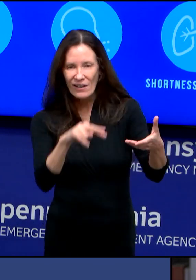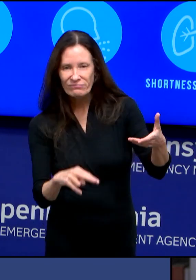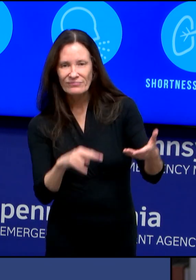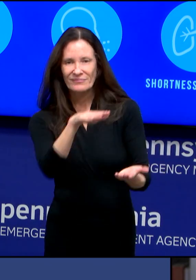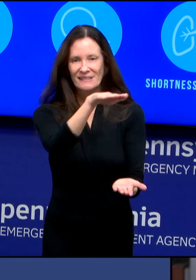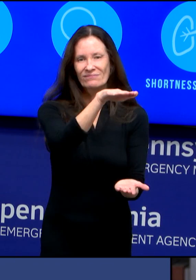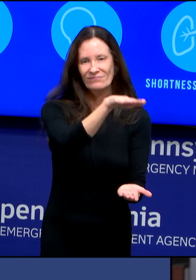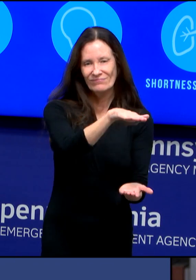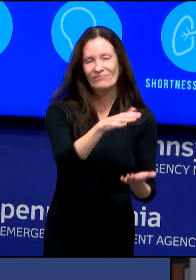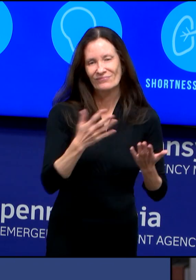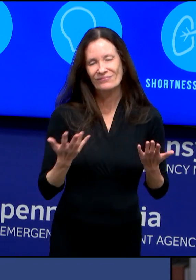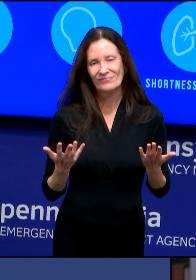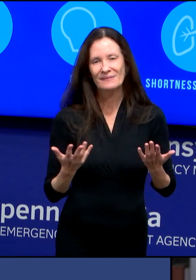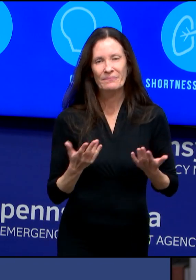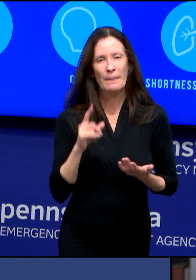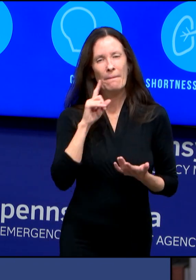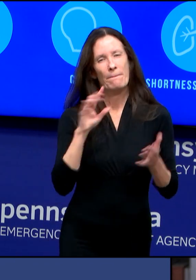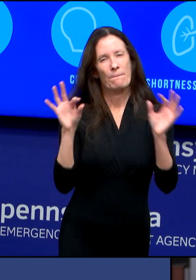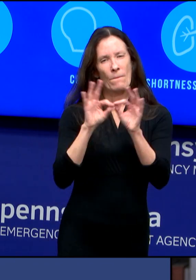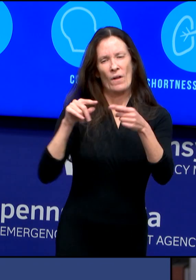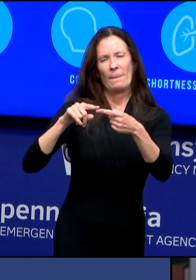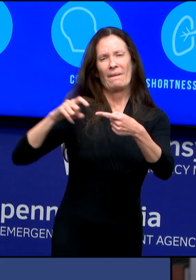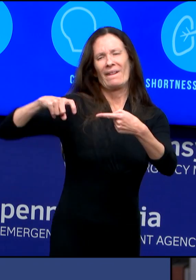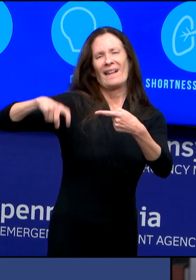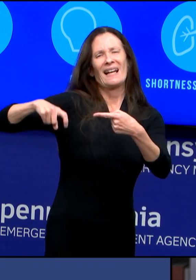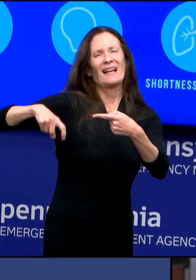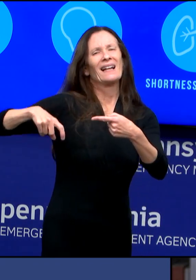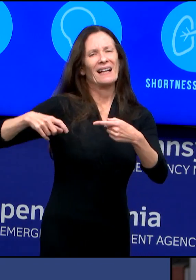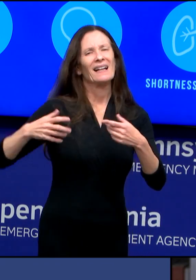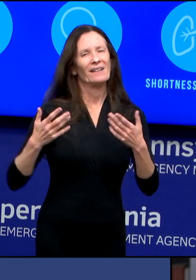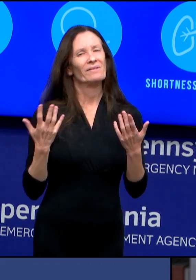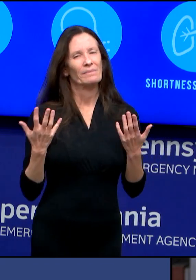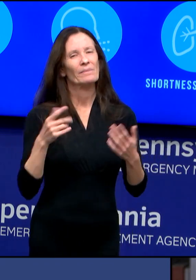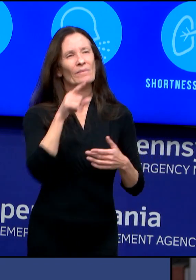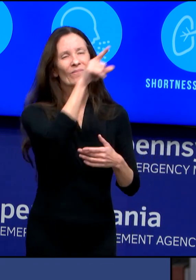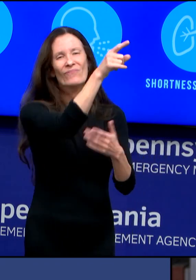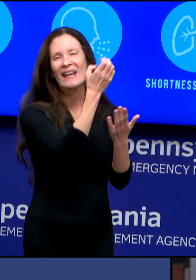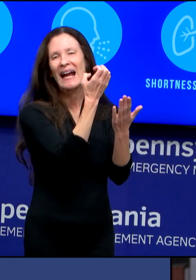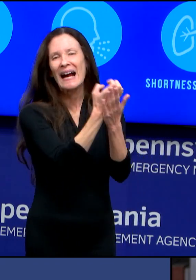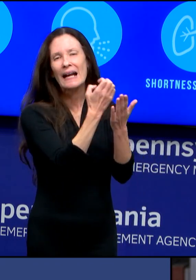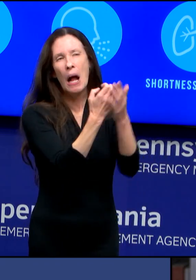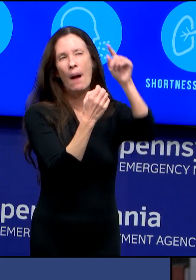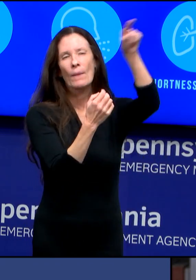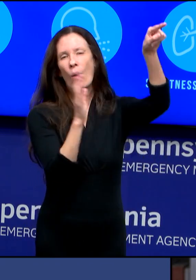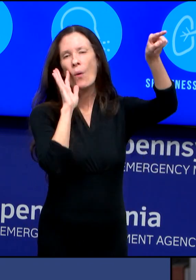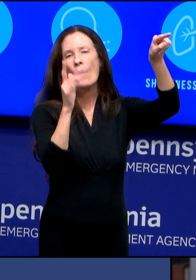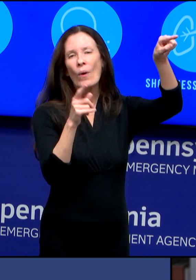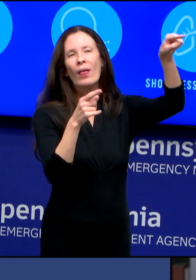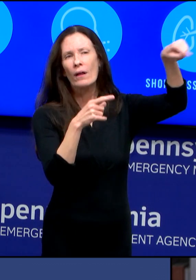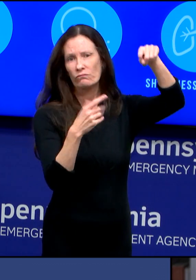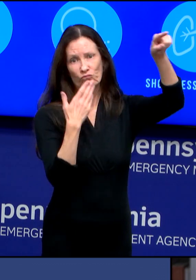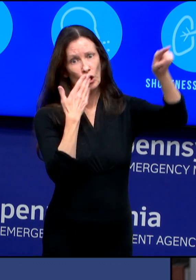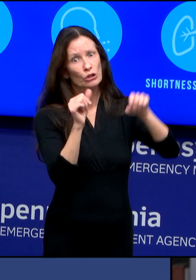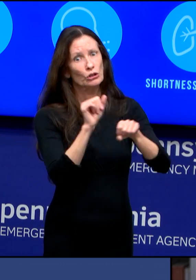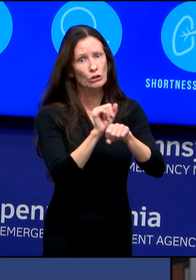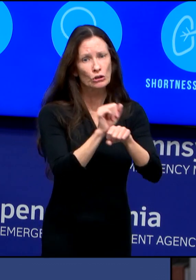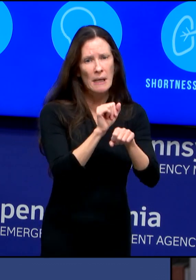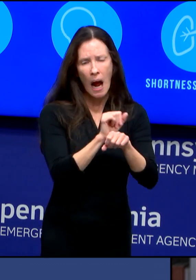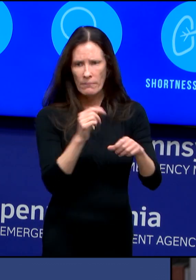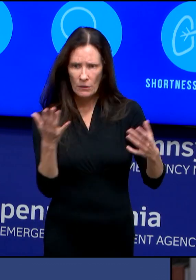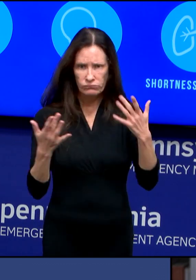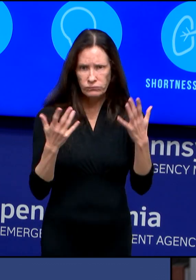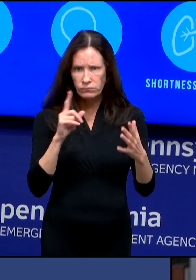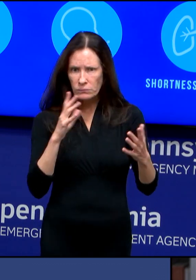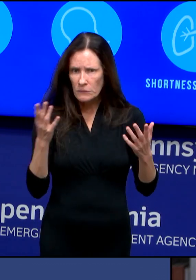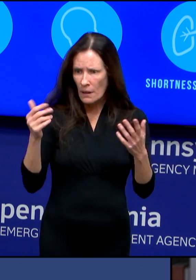of Community and Economic Development. I think they're doing a good job of turning these requests for waivers around, and they're trying